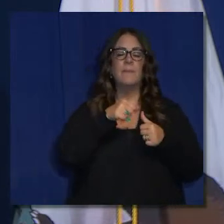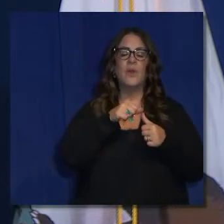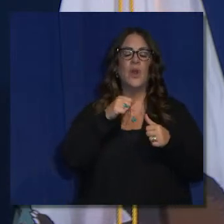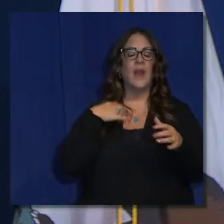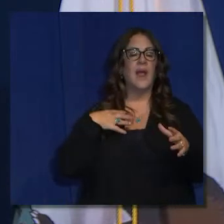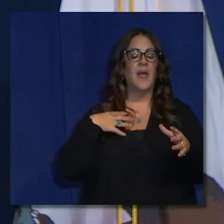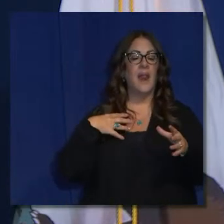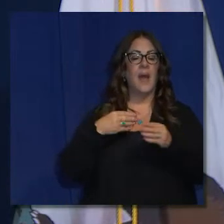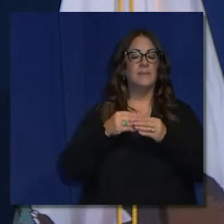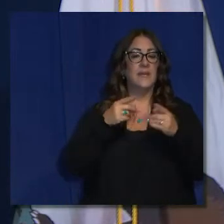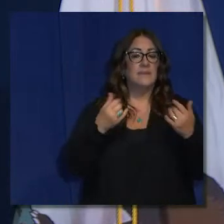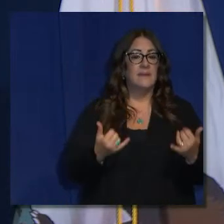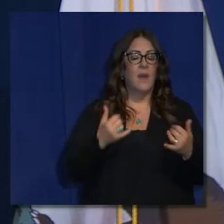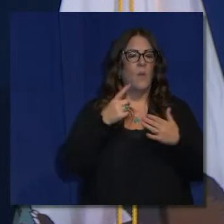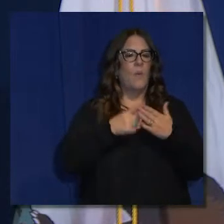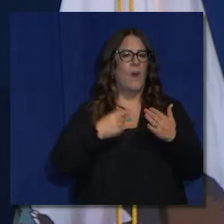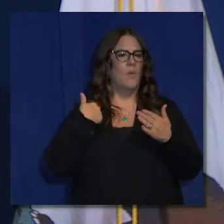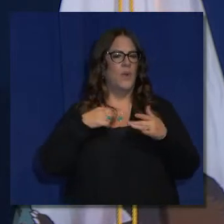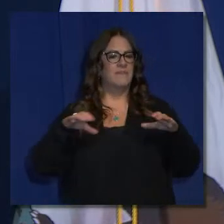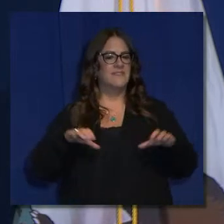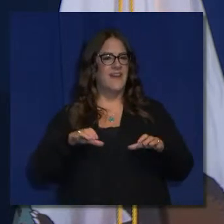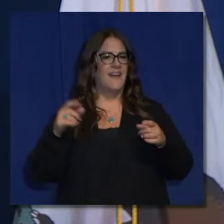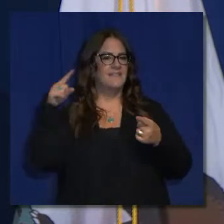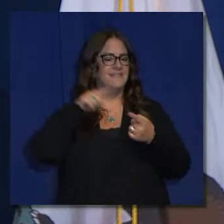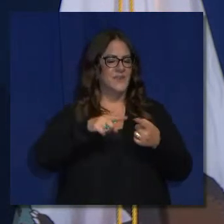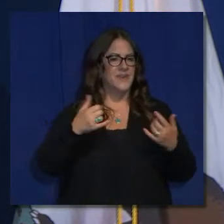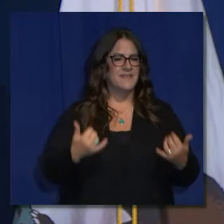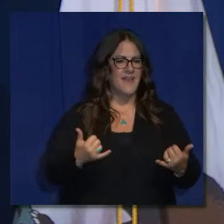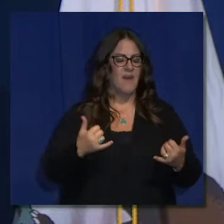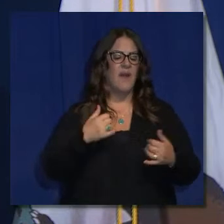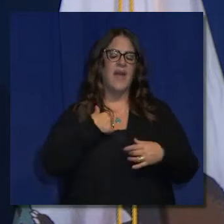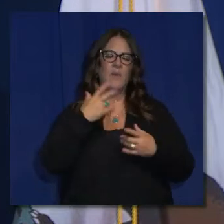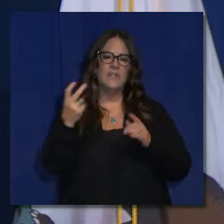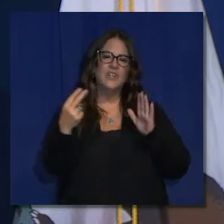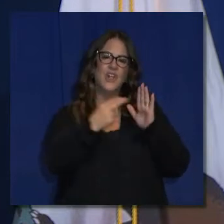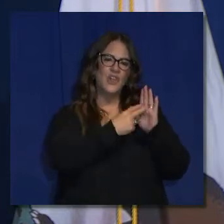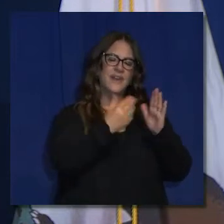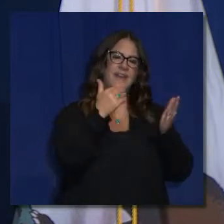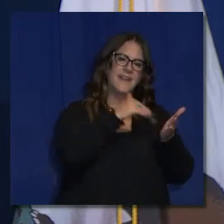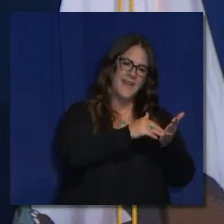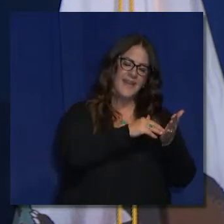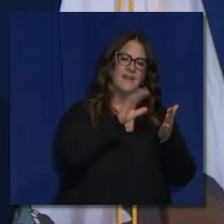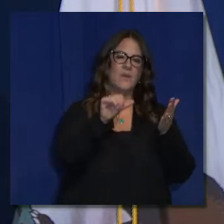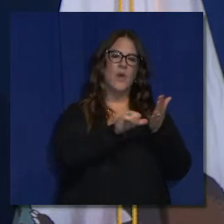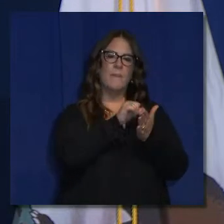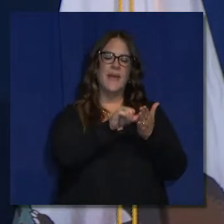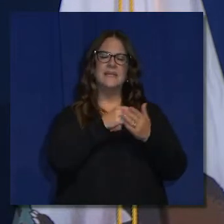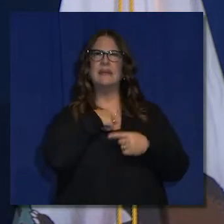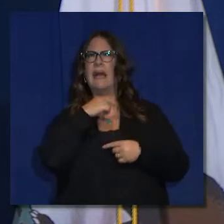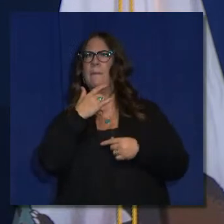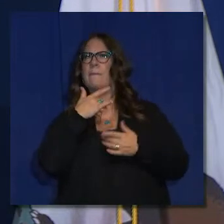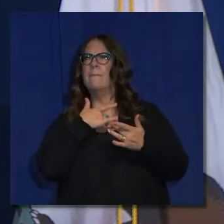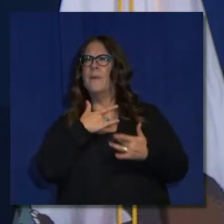frame of consciousness of the actions we have taken. And I'd also refer to you, I don't know the exact page, usually do,